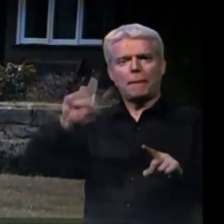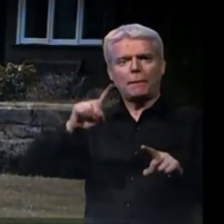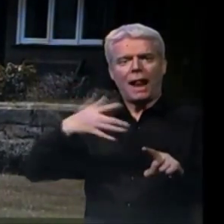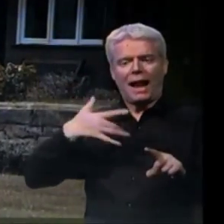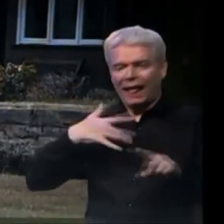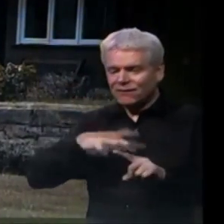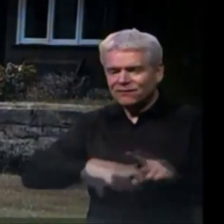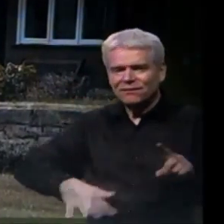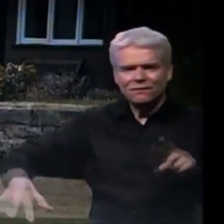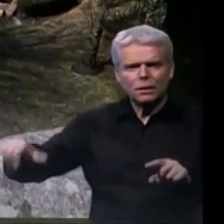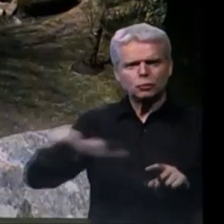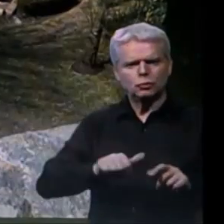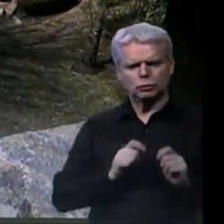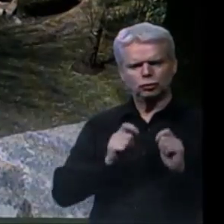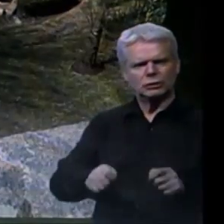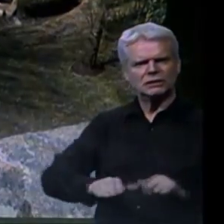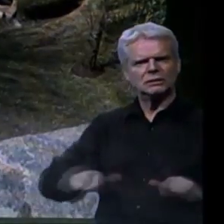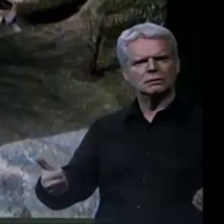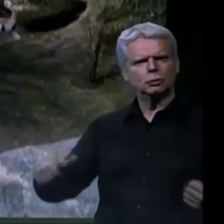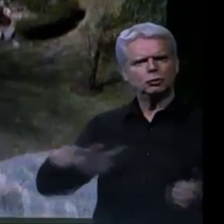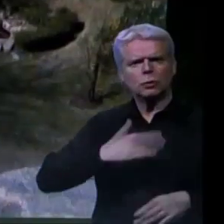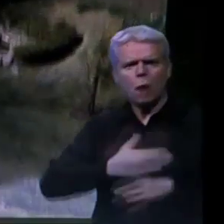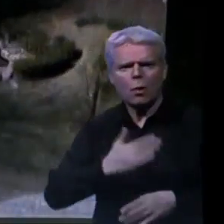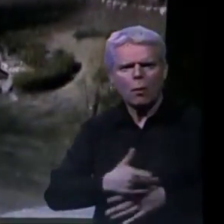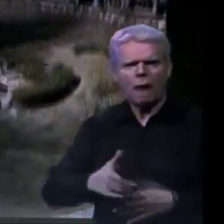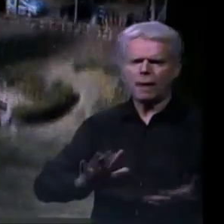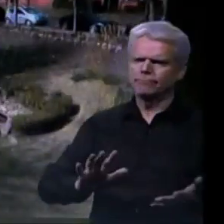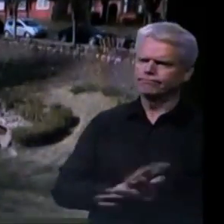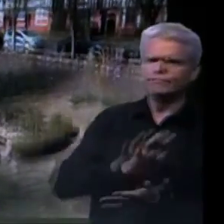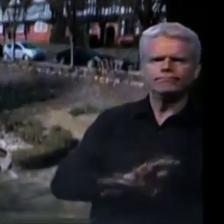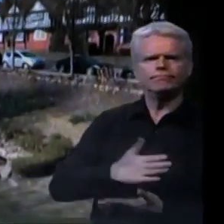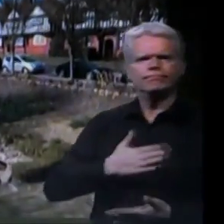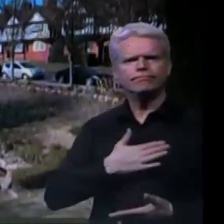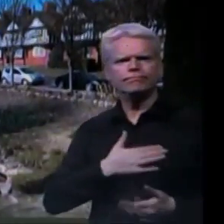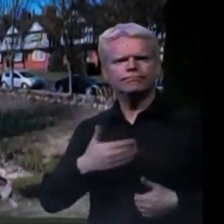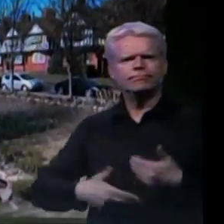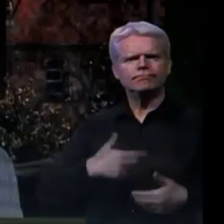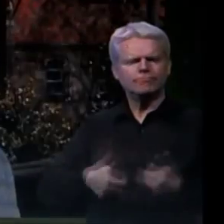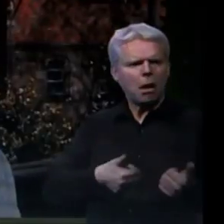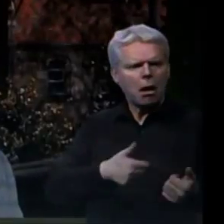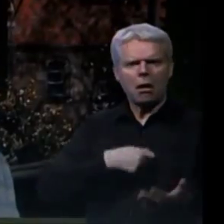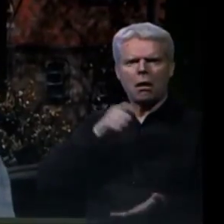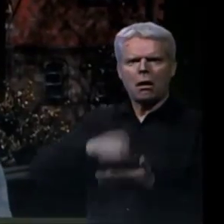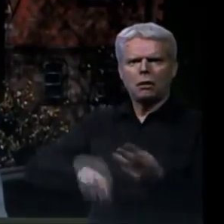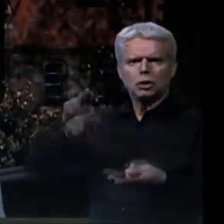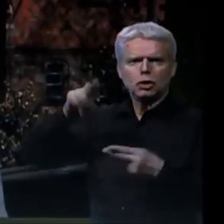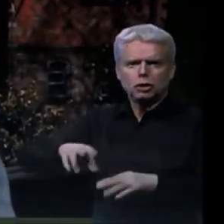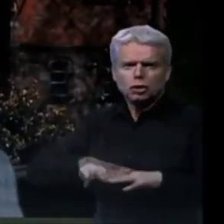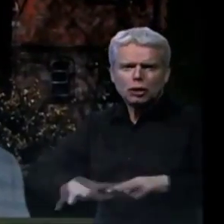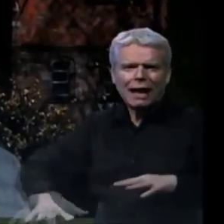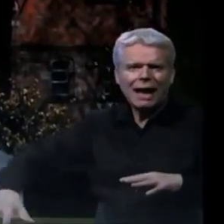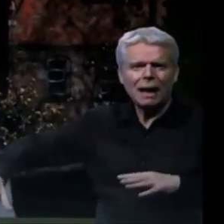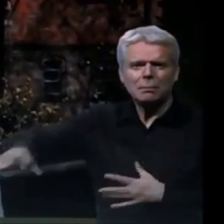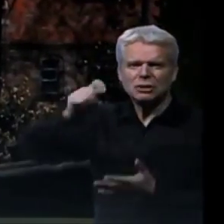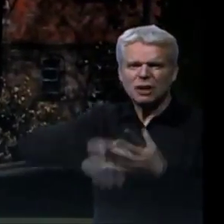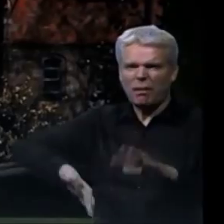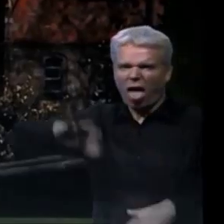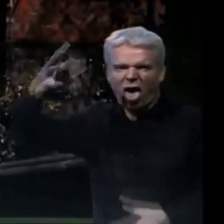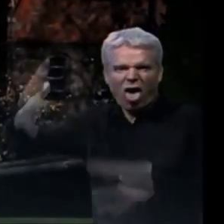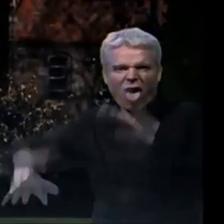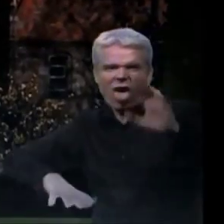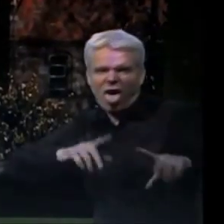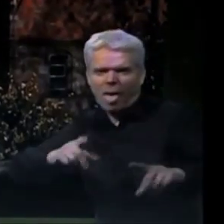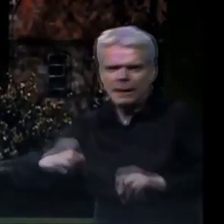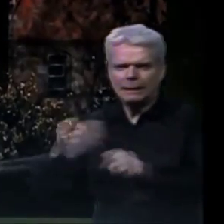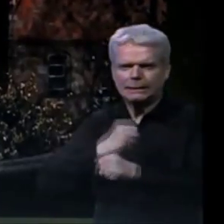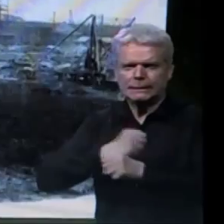his workforce prosper, and this was cheap land, marshy, riddled with tidal inlets and ravines, but